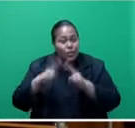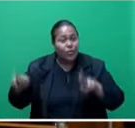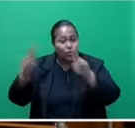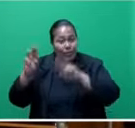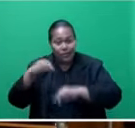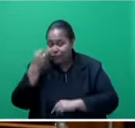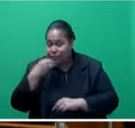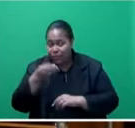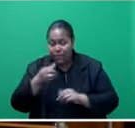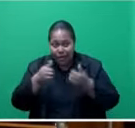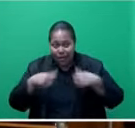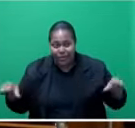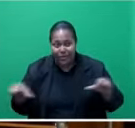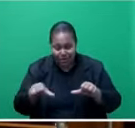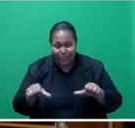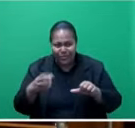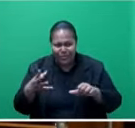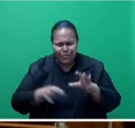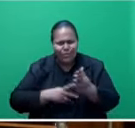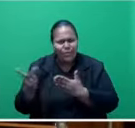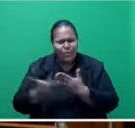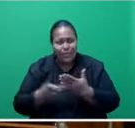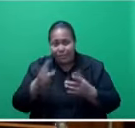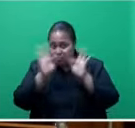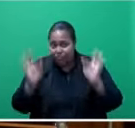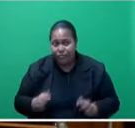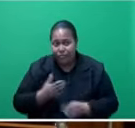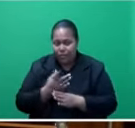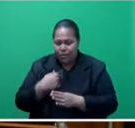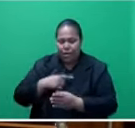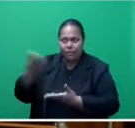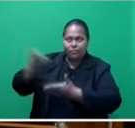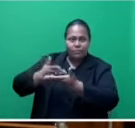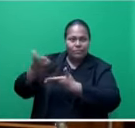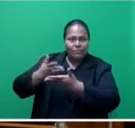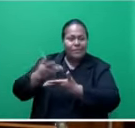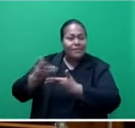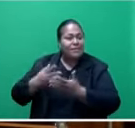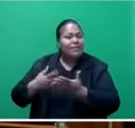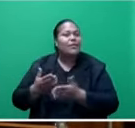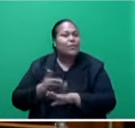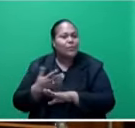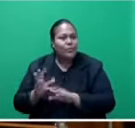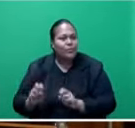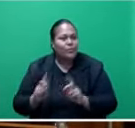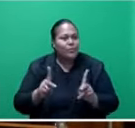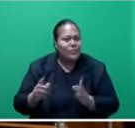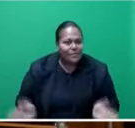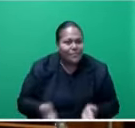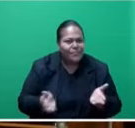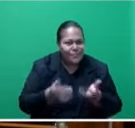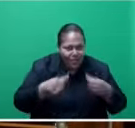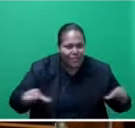Agriculture Organization Country Programming Framework Review, where we discussed new opportunities to strengthen agri-tourism. And